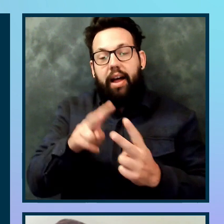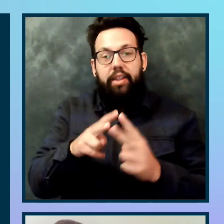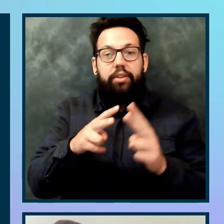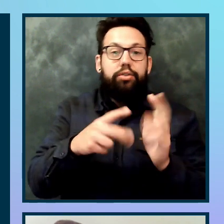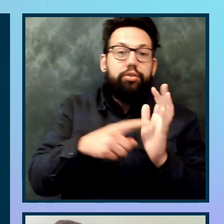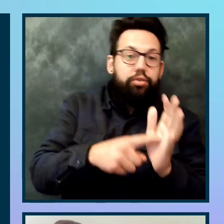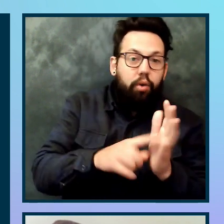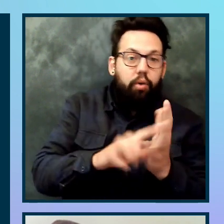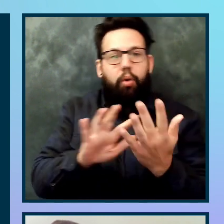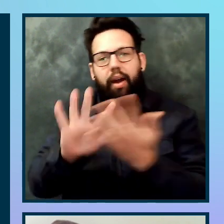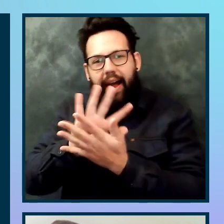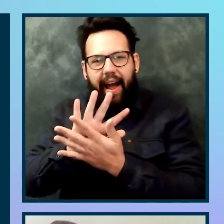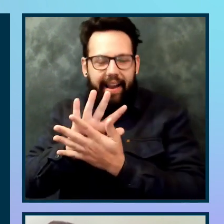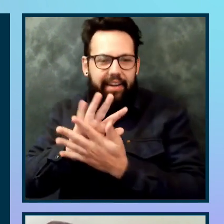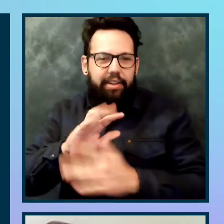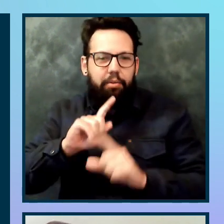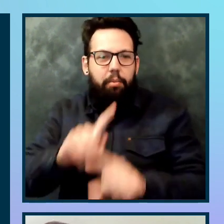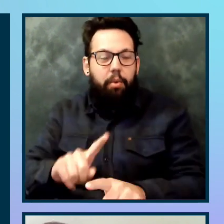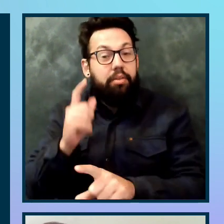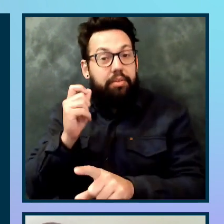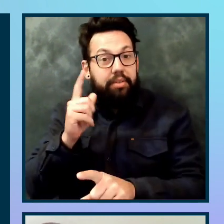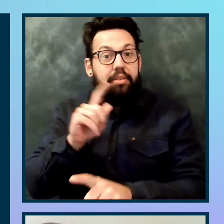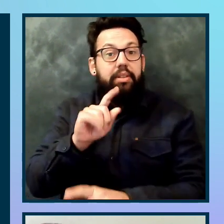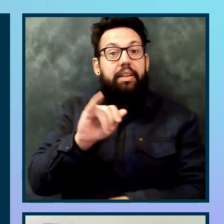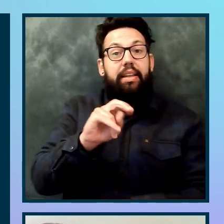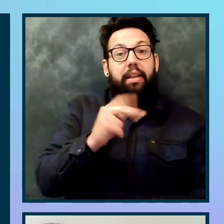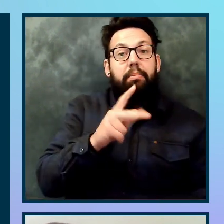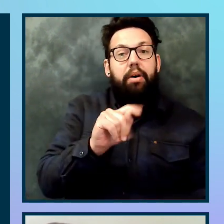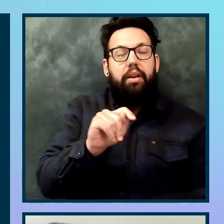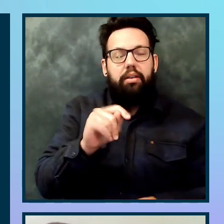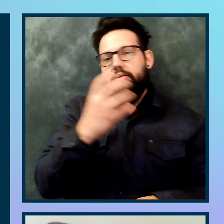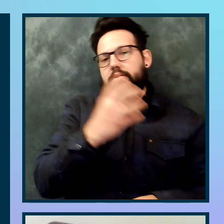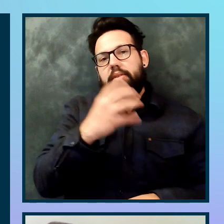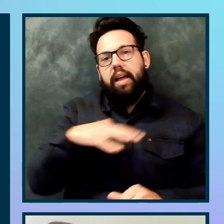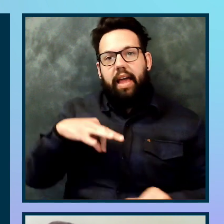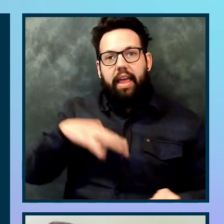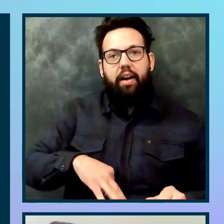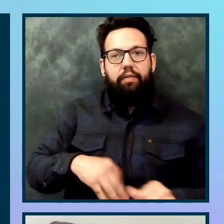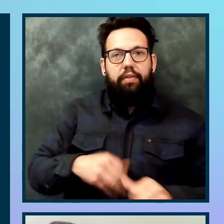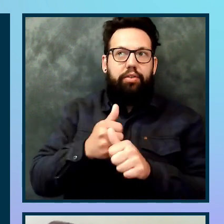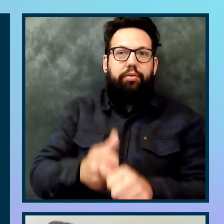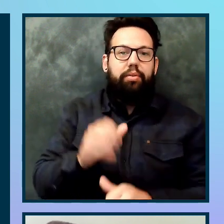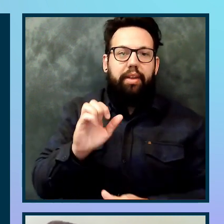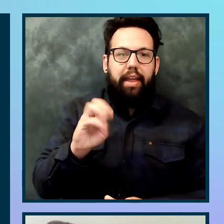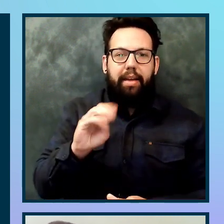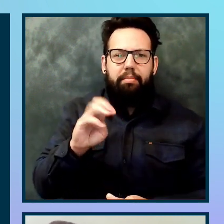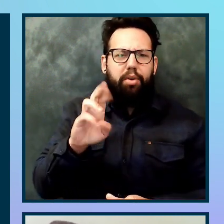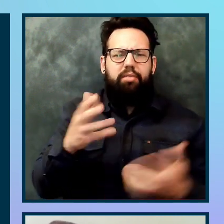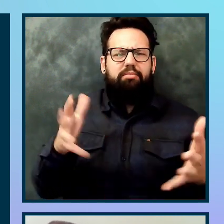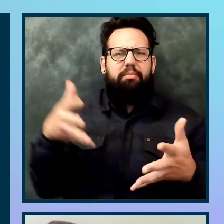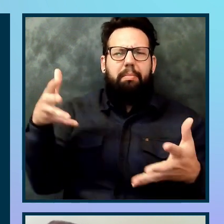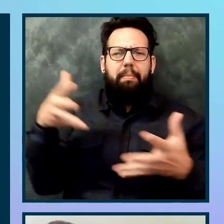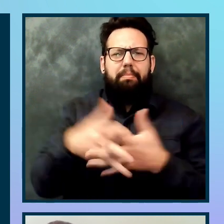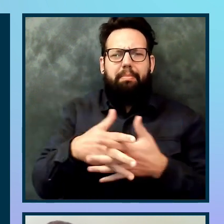And so the input itself is a helper in Ember, and basically it's built into Ember, and it has two-way